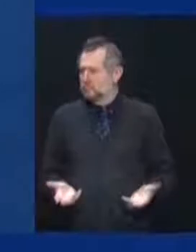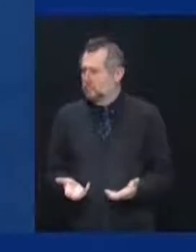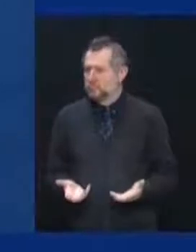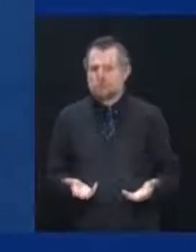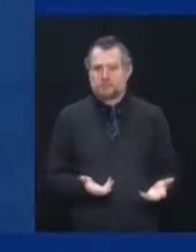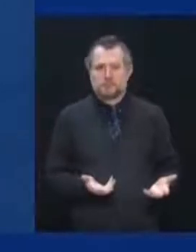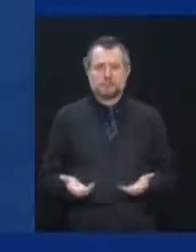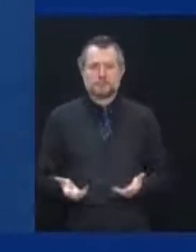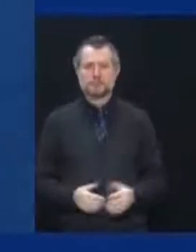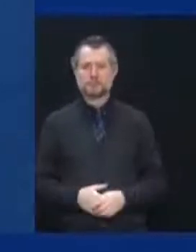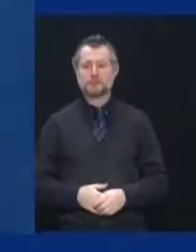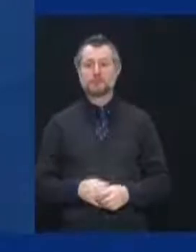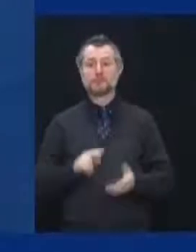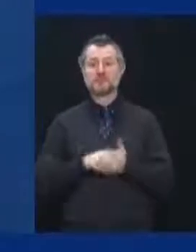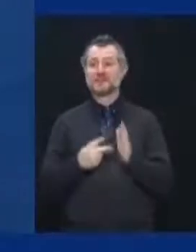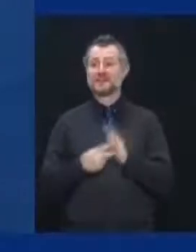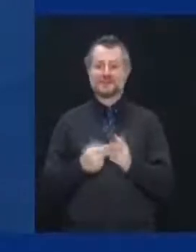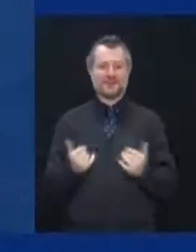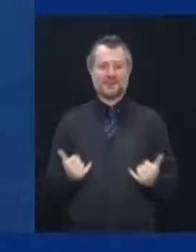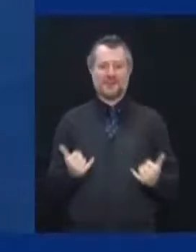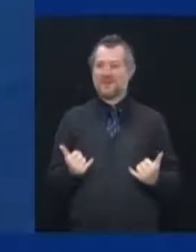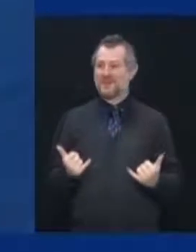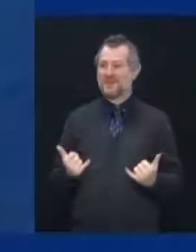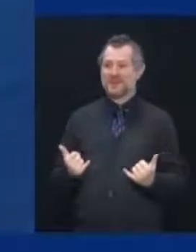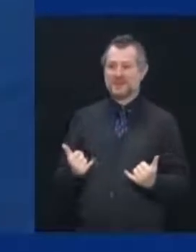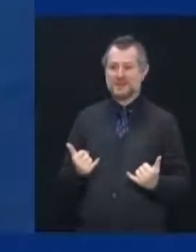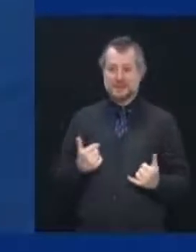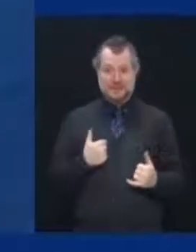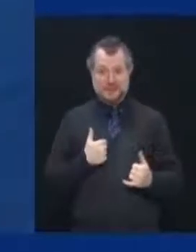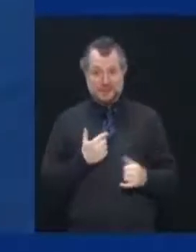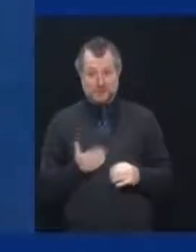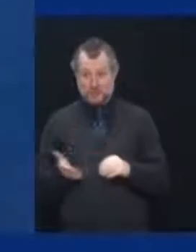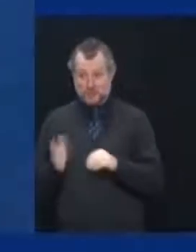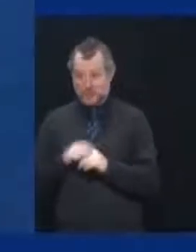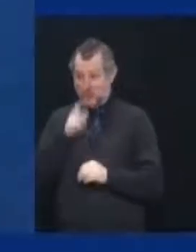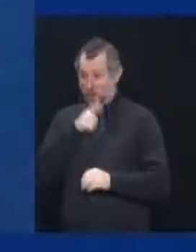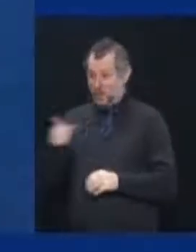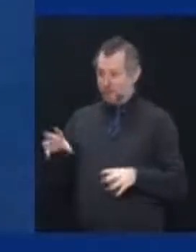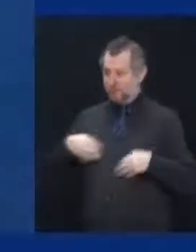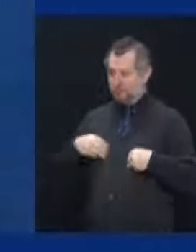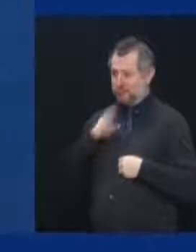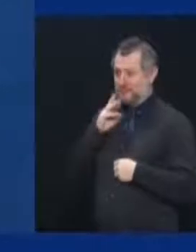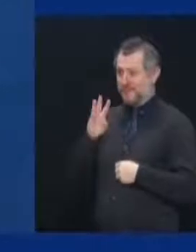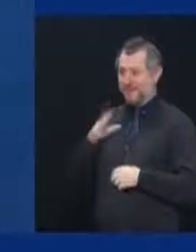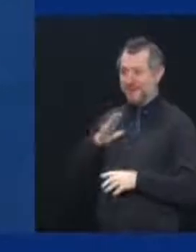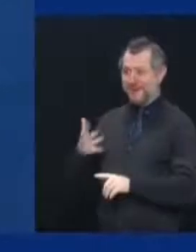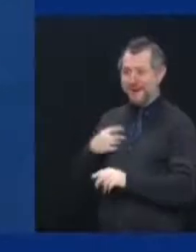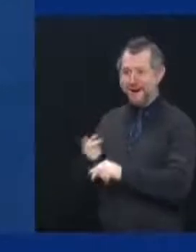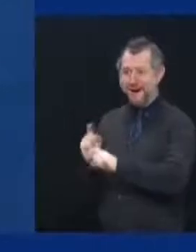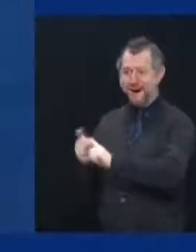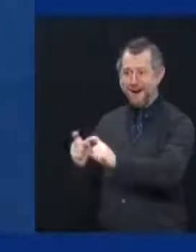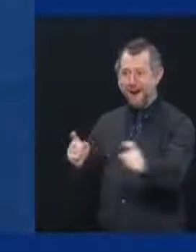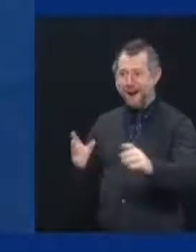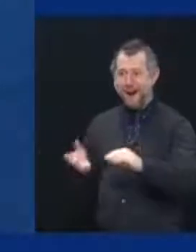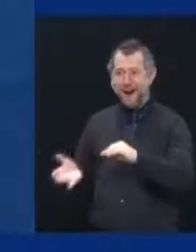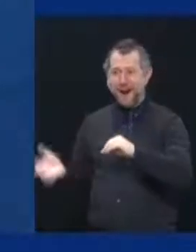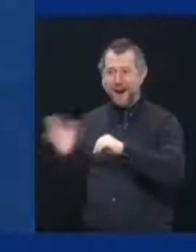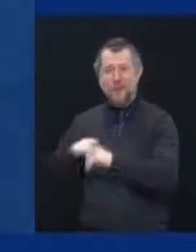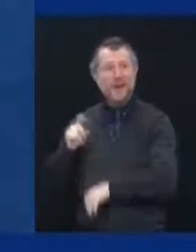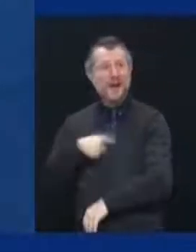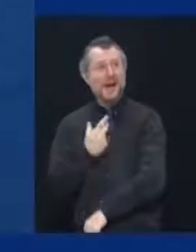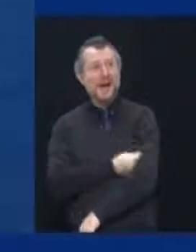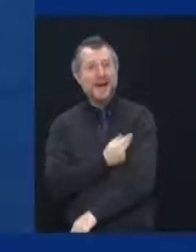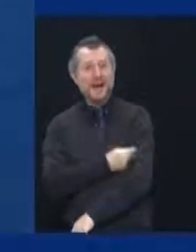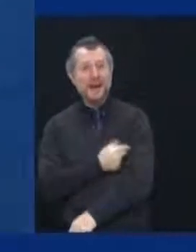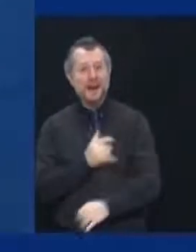the meantime, there was a dramatic increase in the eligibility. So now you increase the eligibility, you don't increase